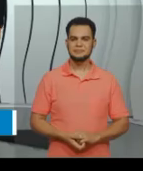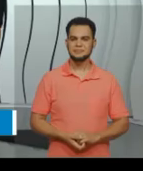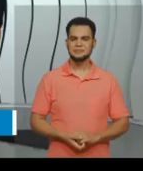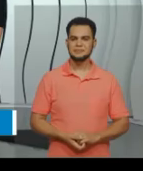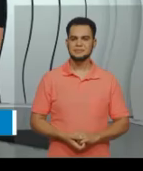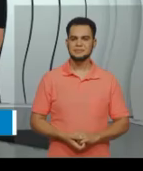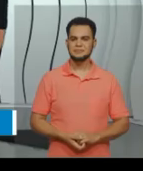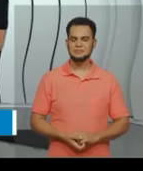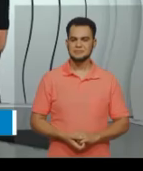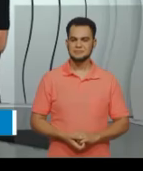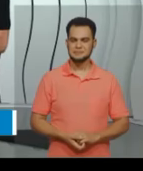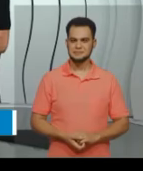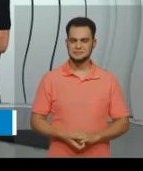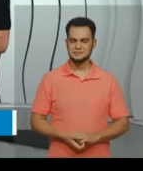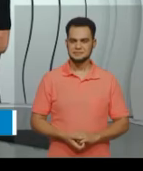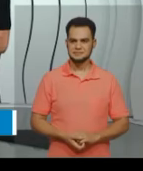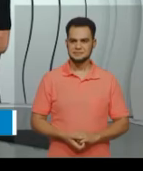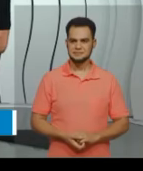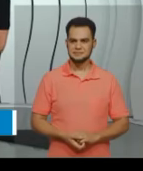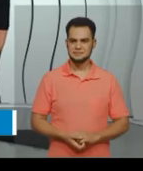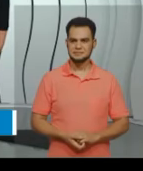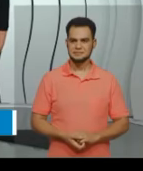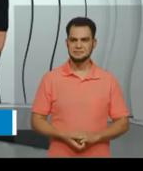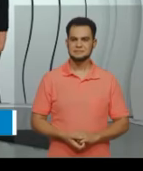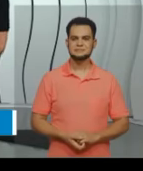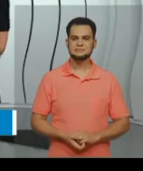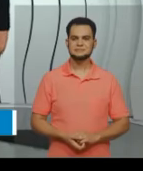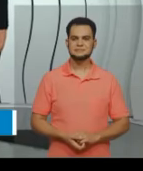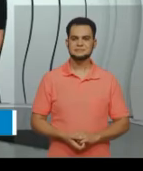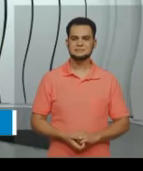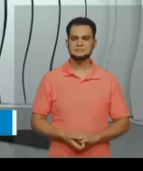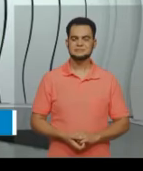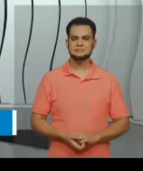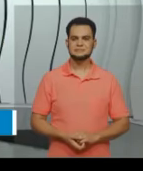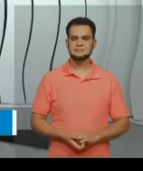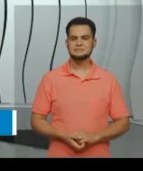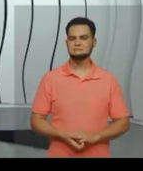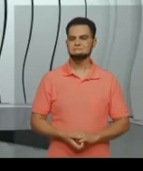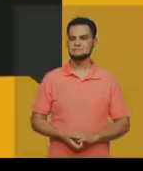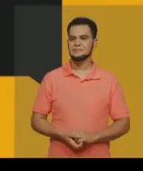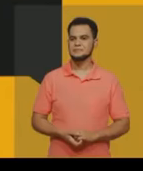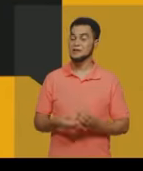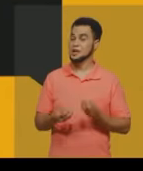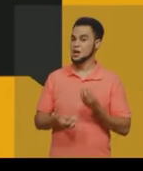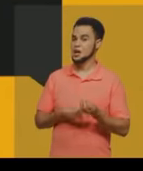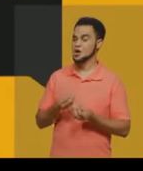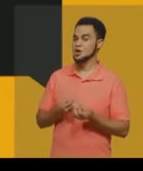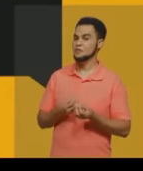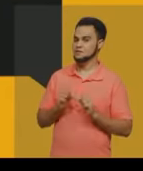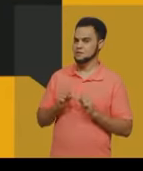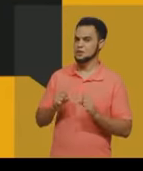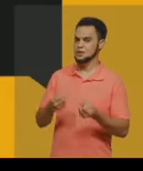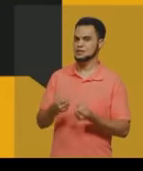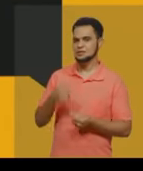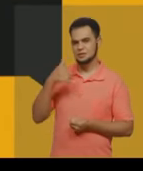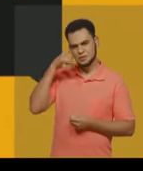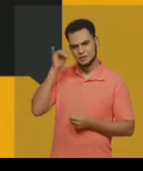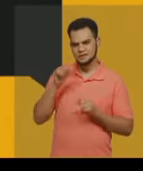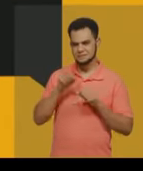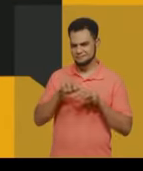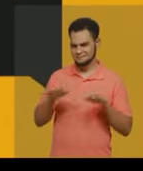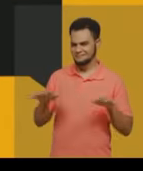teach you how to protect yourself. So, wash your hands. Don't forget to wash your hands.